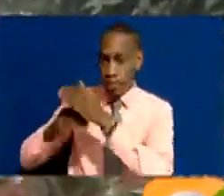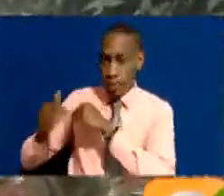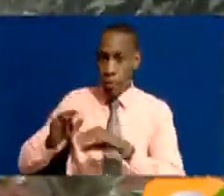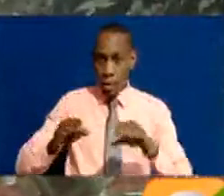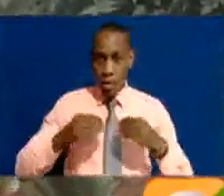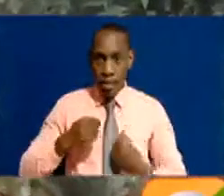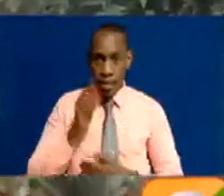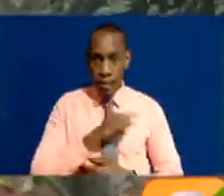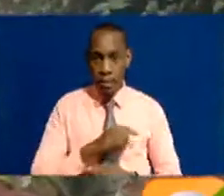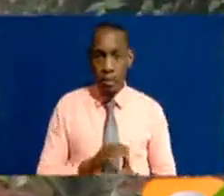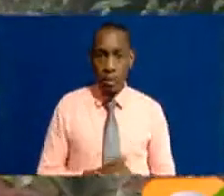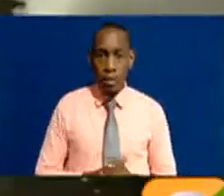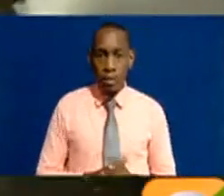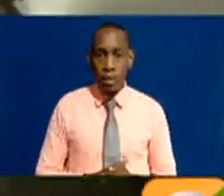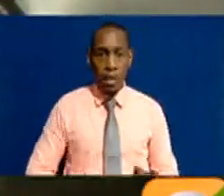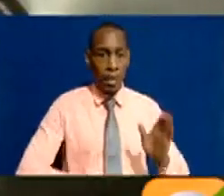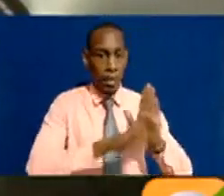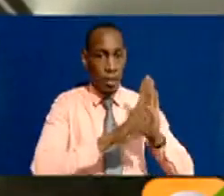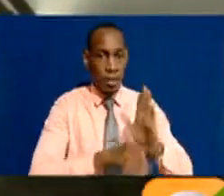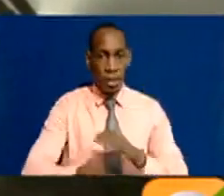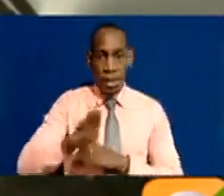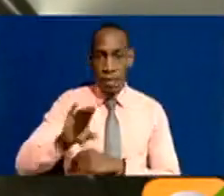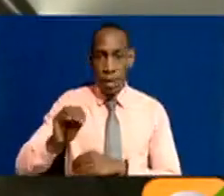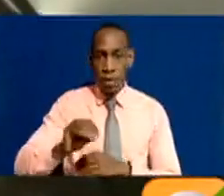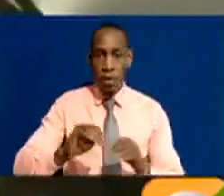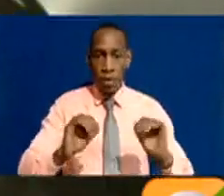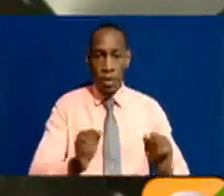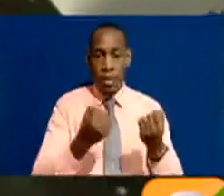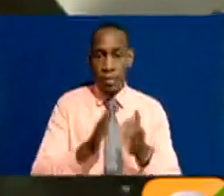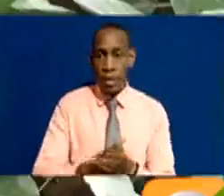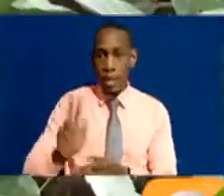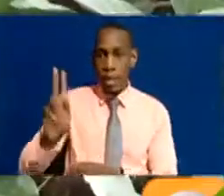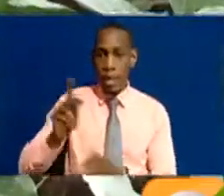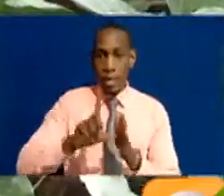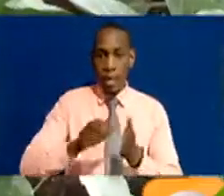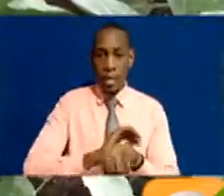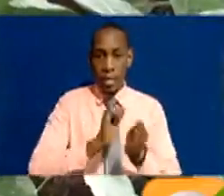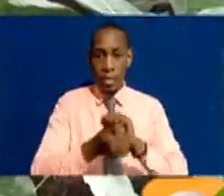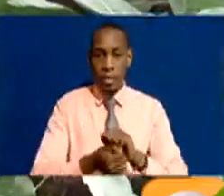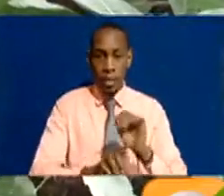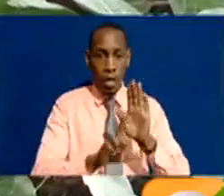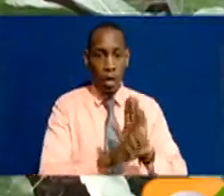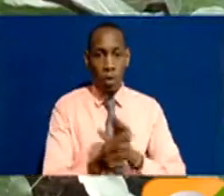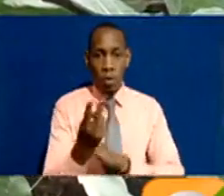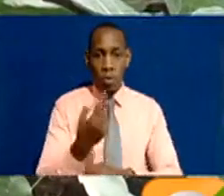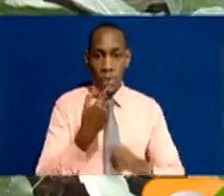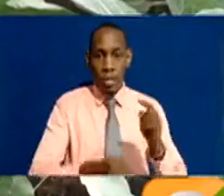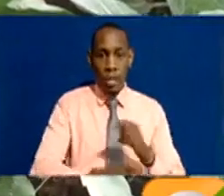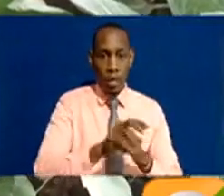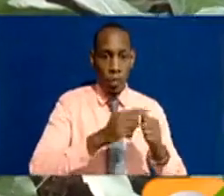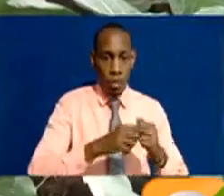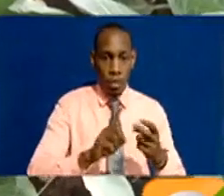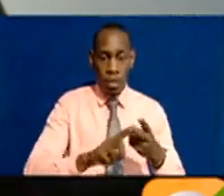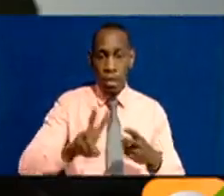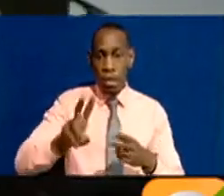adopted the Cartagena Protocol on Biosafety. Kenya would later ratify two more laws in 2006